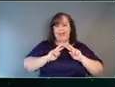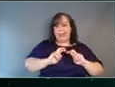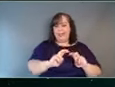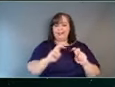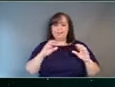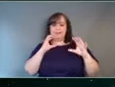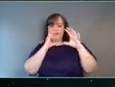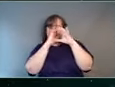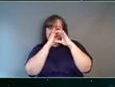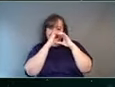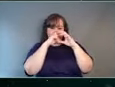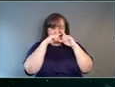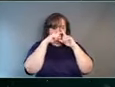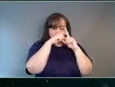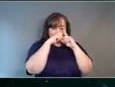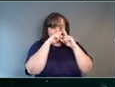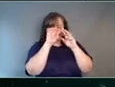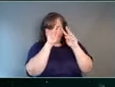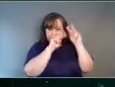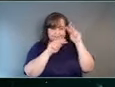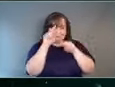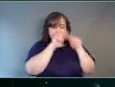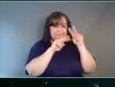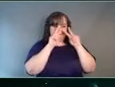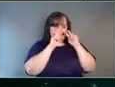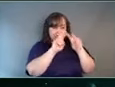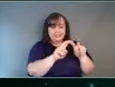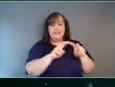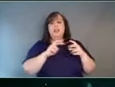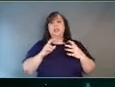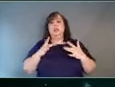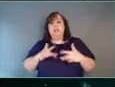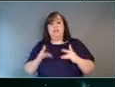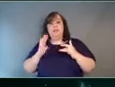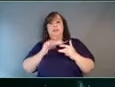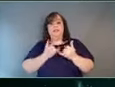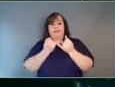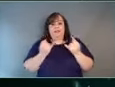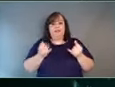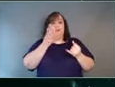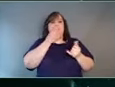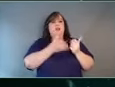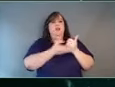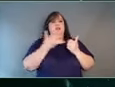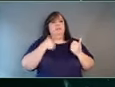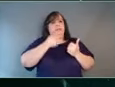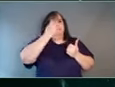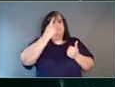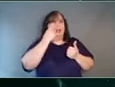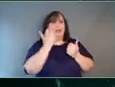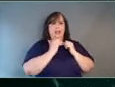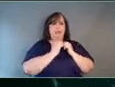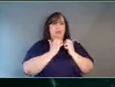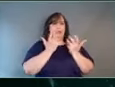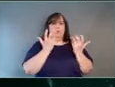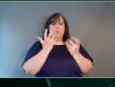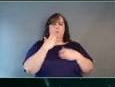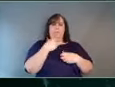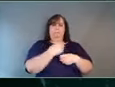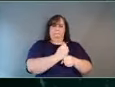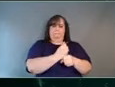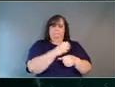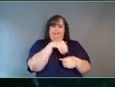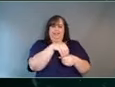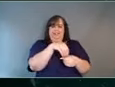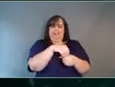usually with instruments that give us some information about their composition and help us understand how they relate